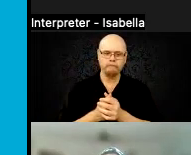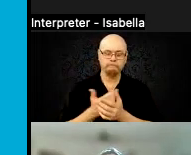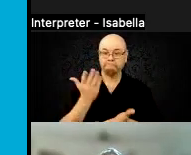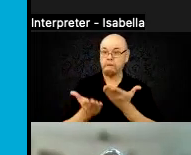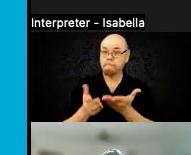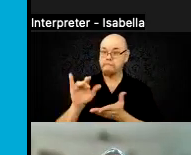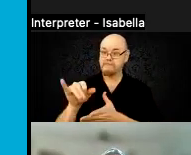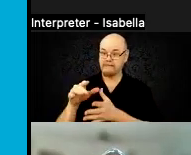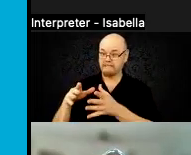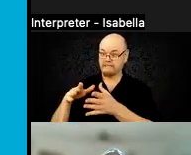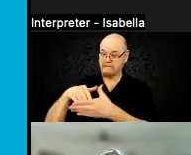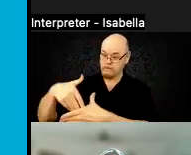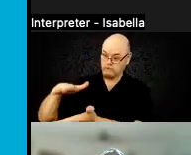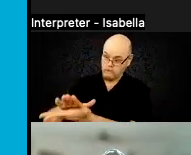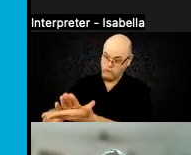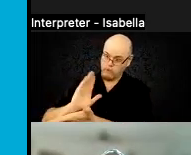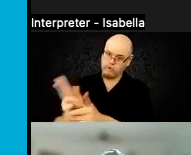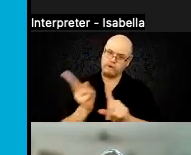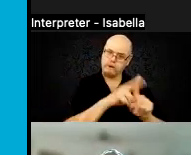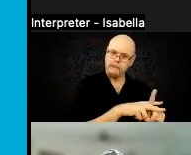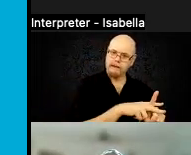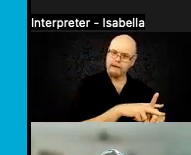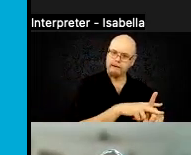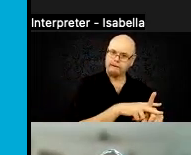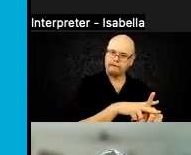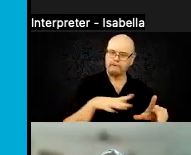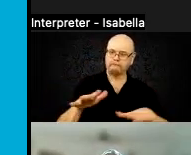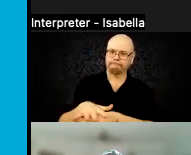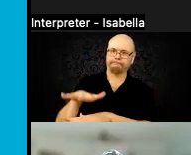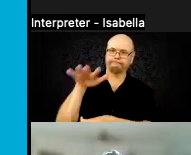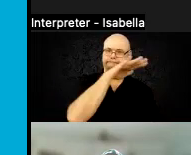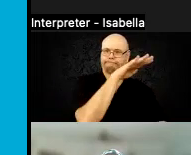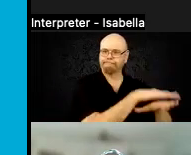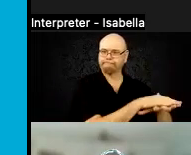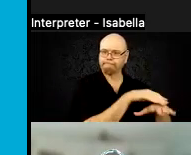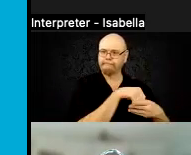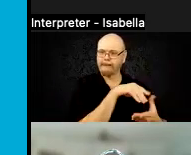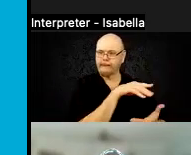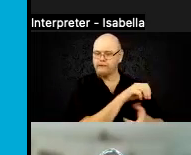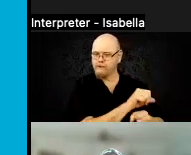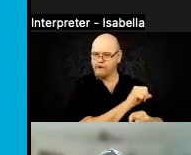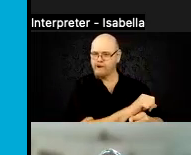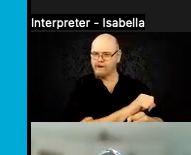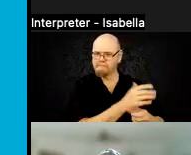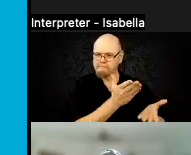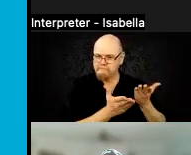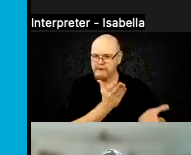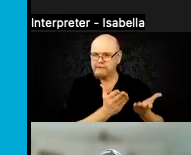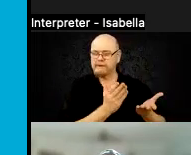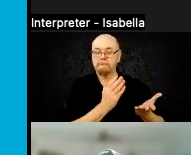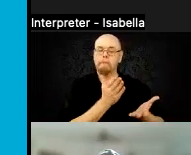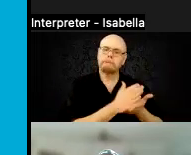workplace, right? So having those conversations with your school team, your teachers, your counselors, any other providers that you're working with,